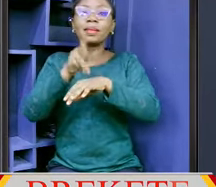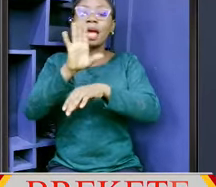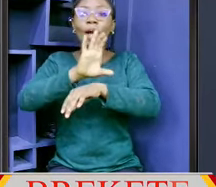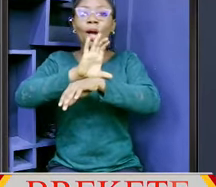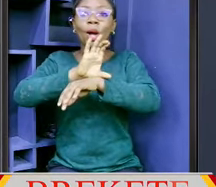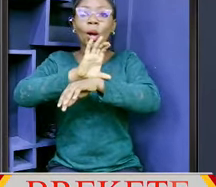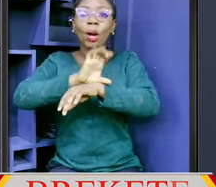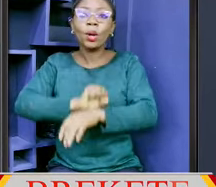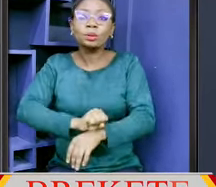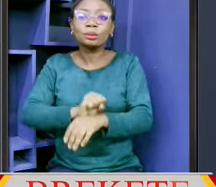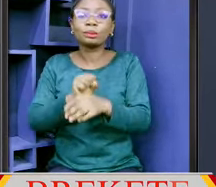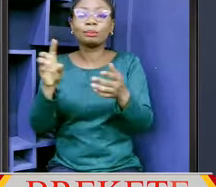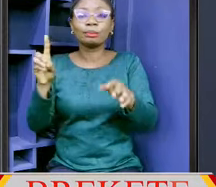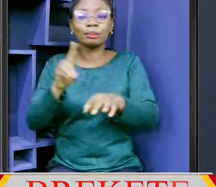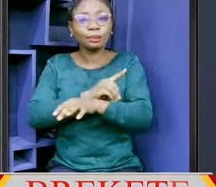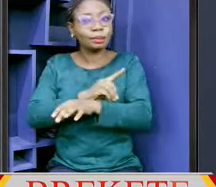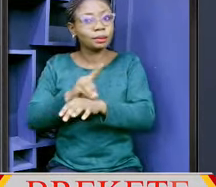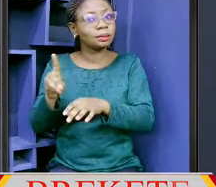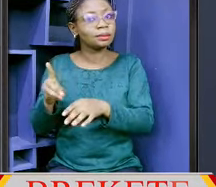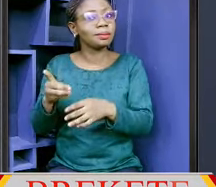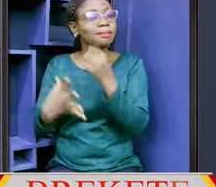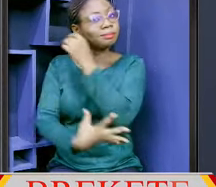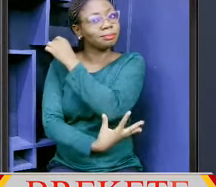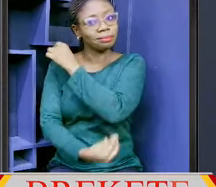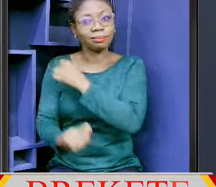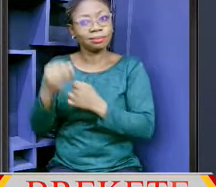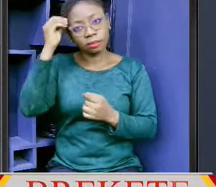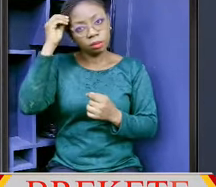Now poor man, they suffer all these things.